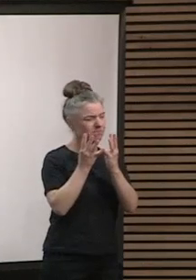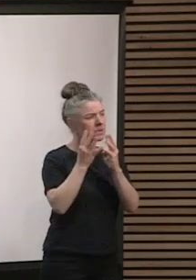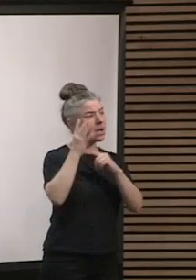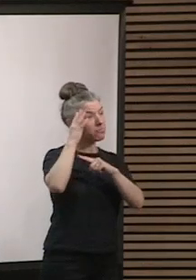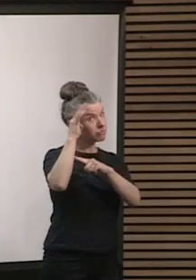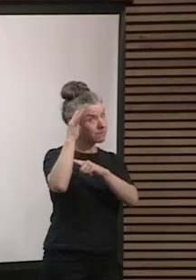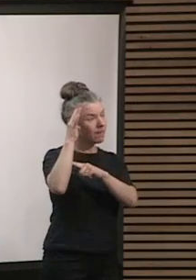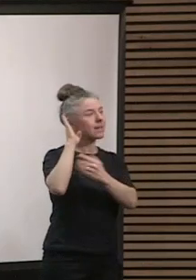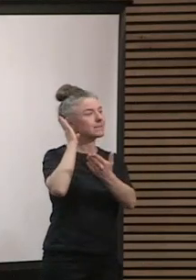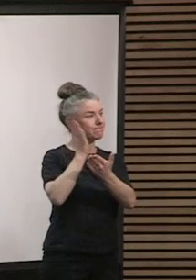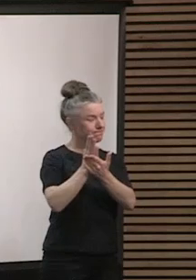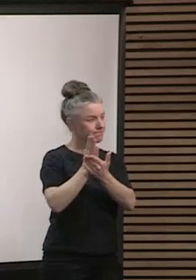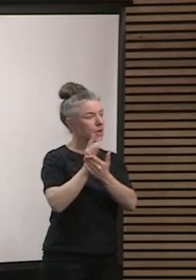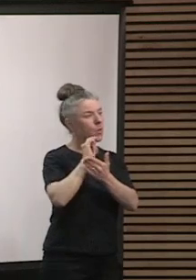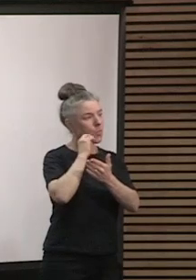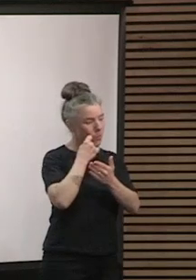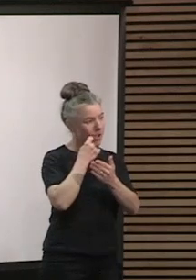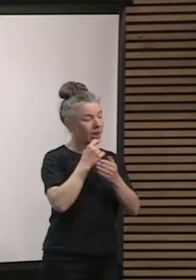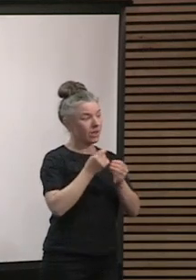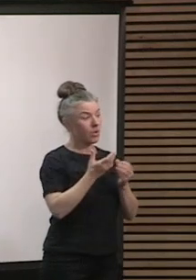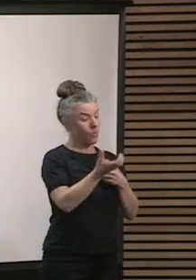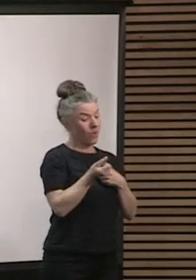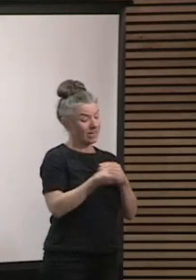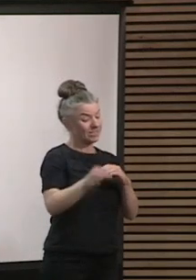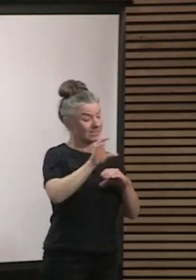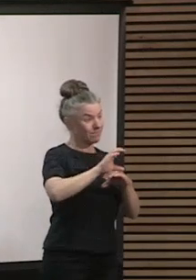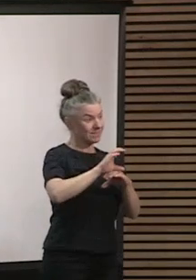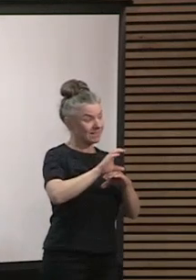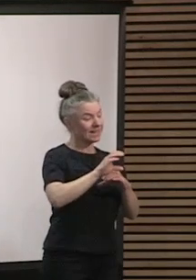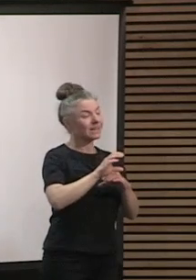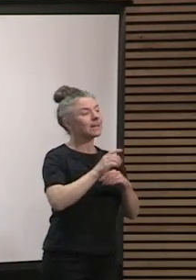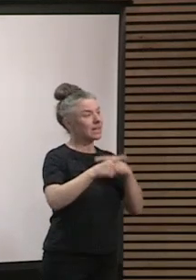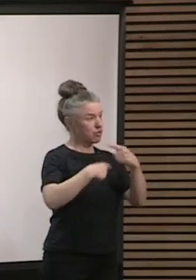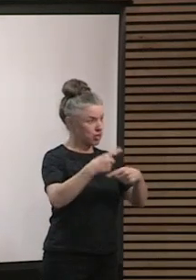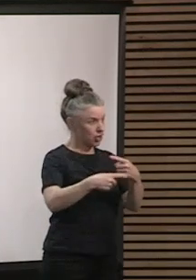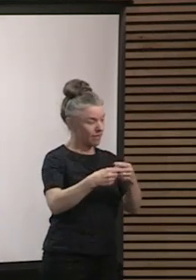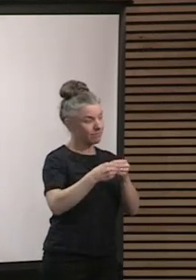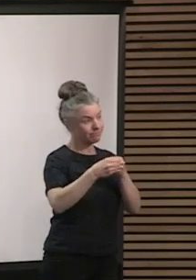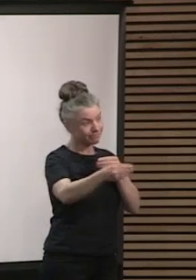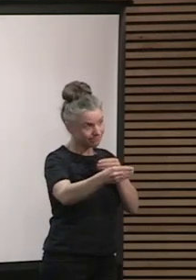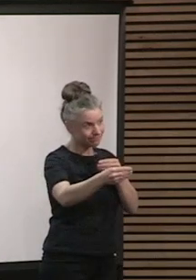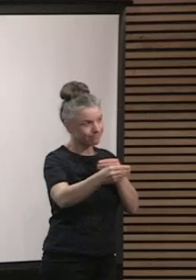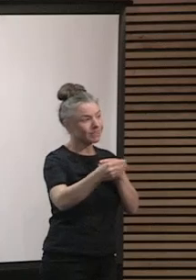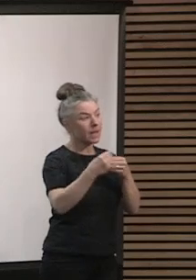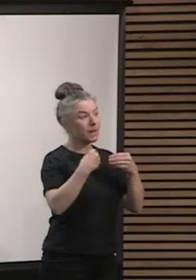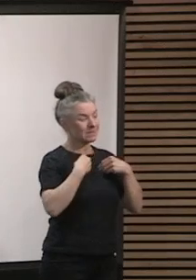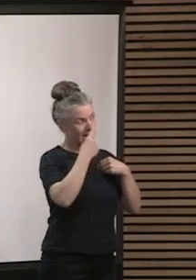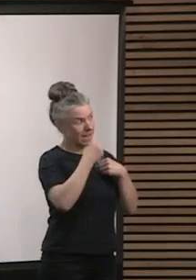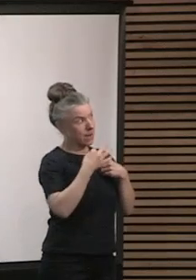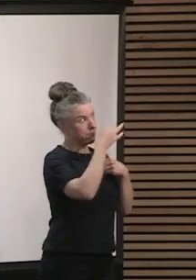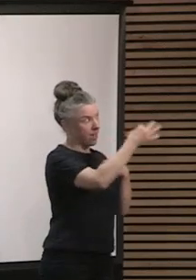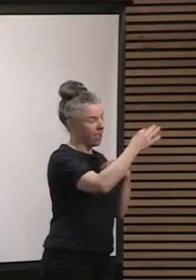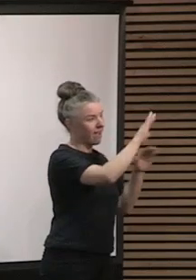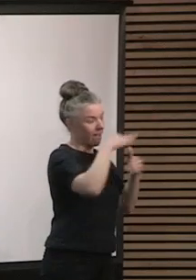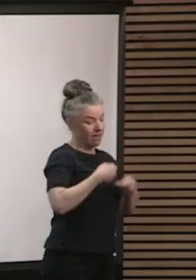decision to extend the wage subsidy scheme to support businesses and protect jobs as we undertake the public health